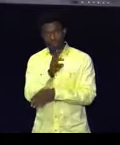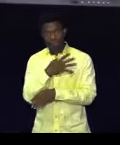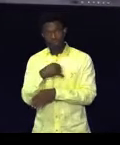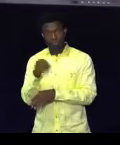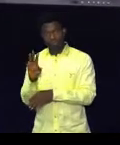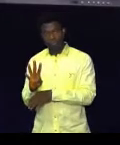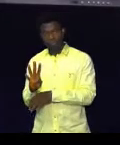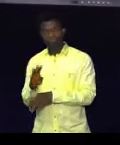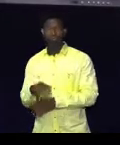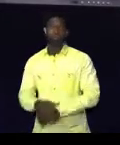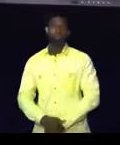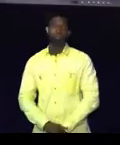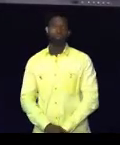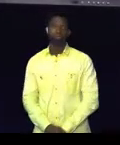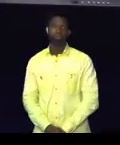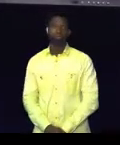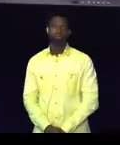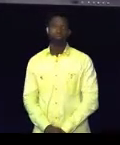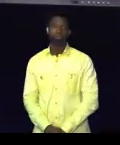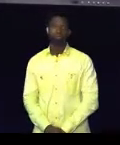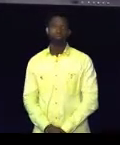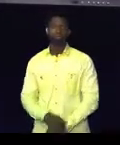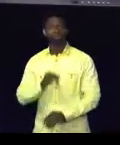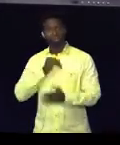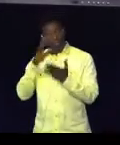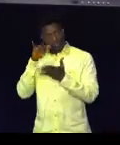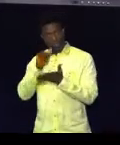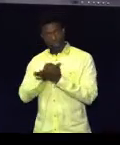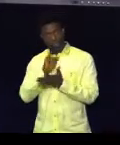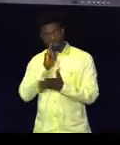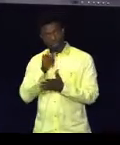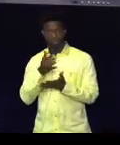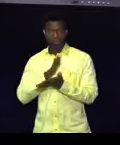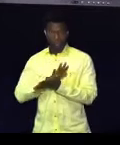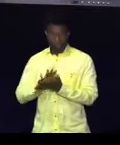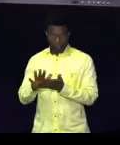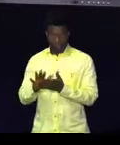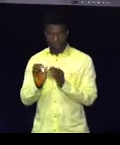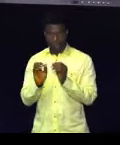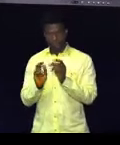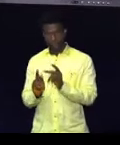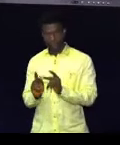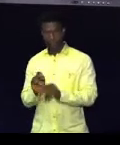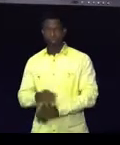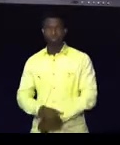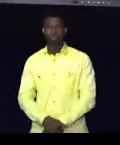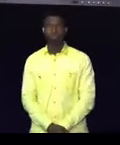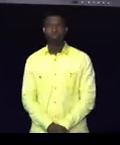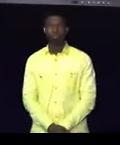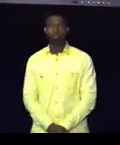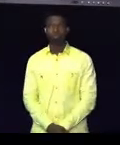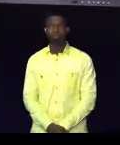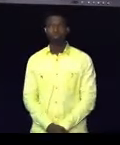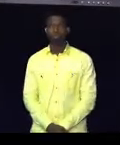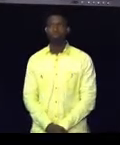then that means a common multiple of 6 and 4. I hope that this is clear. Okay.